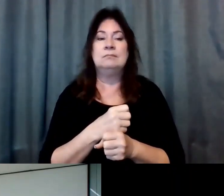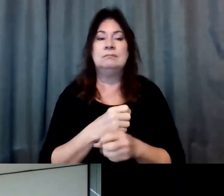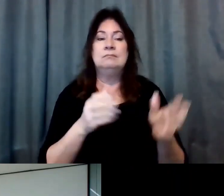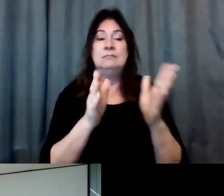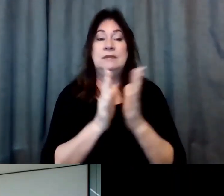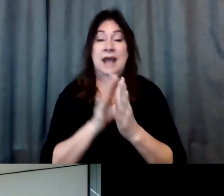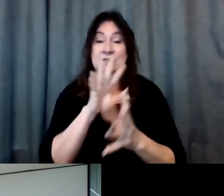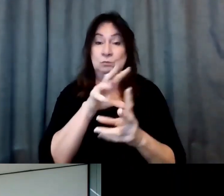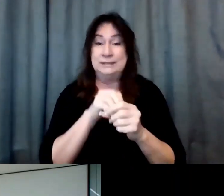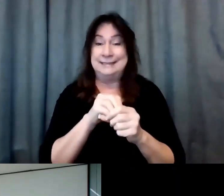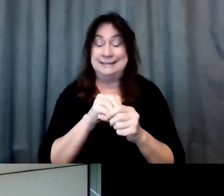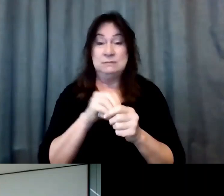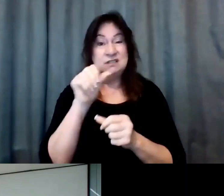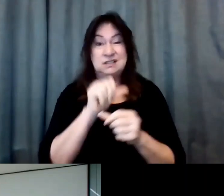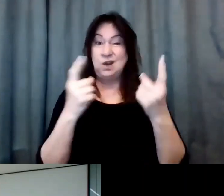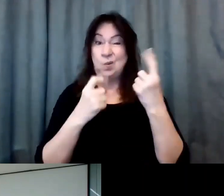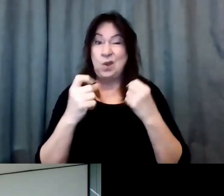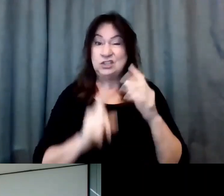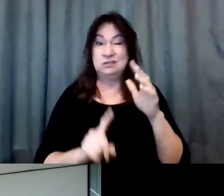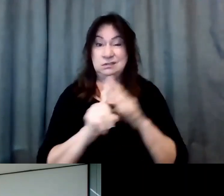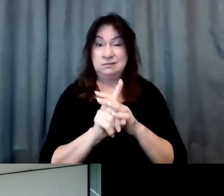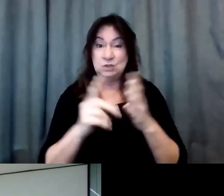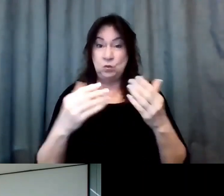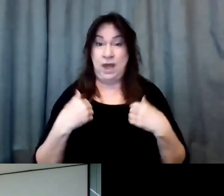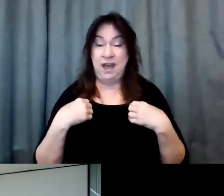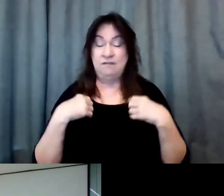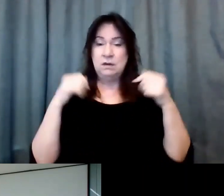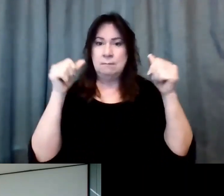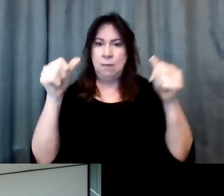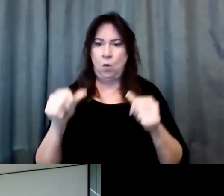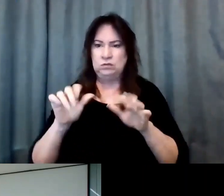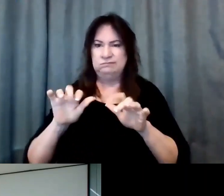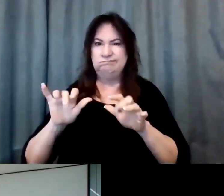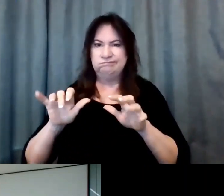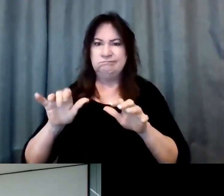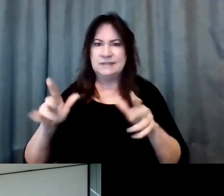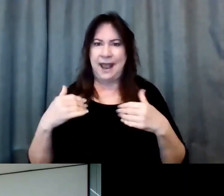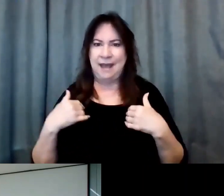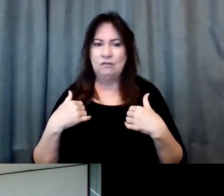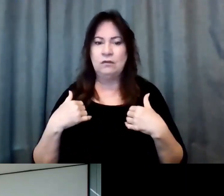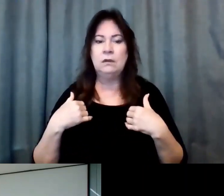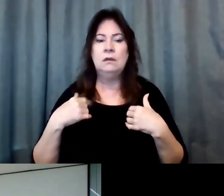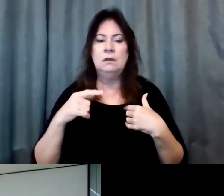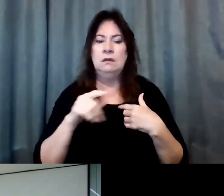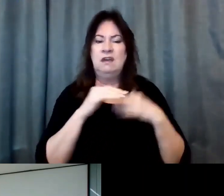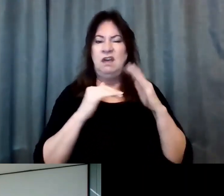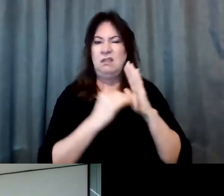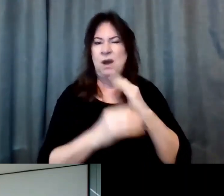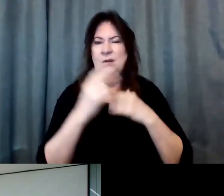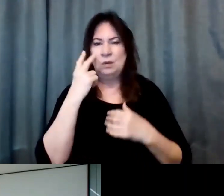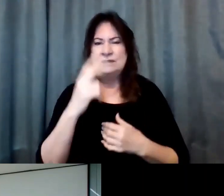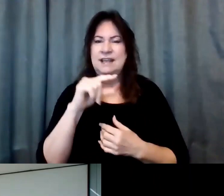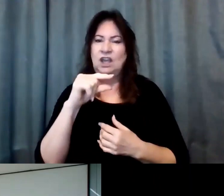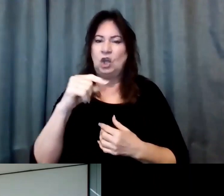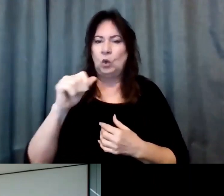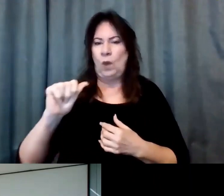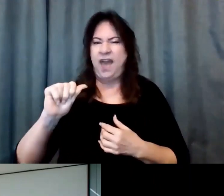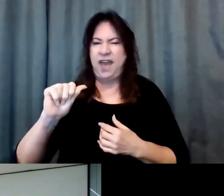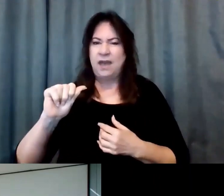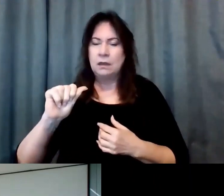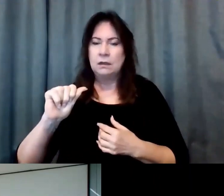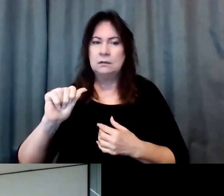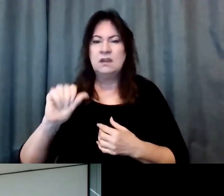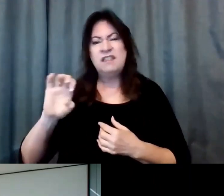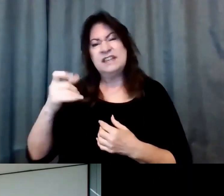to post any questions you might have as soon as you have them in the Q&A function. The